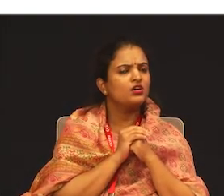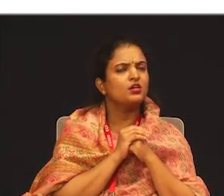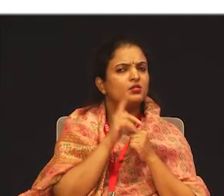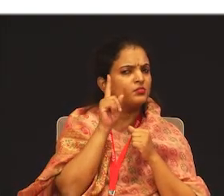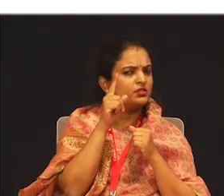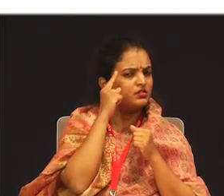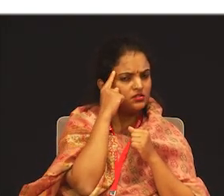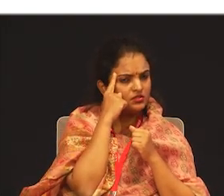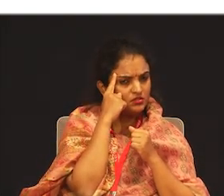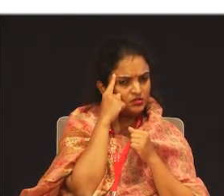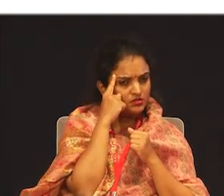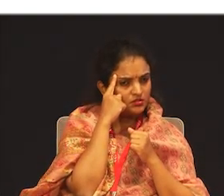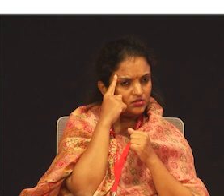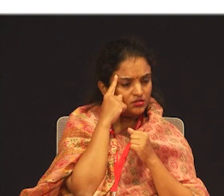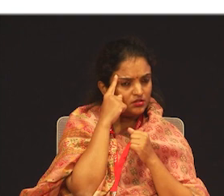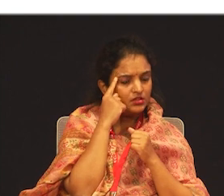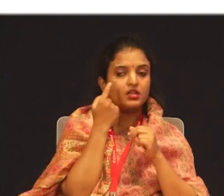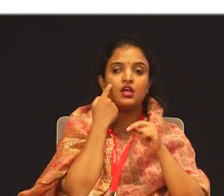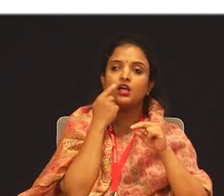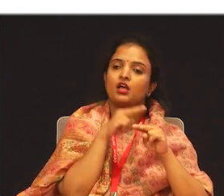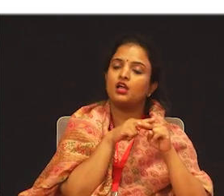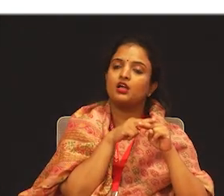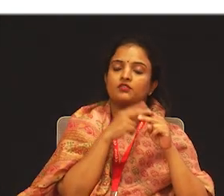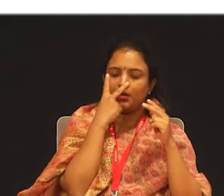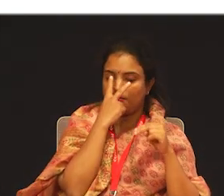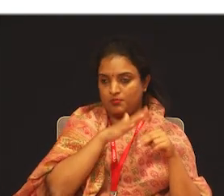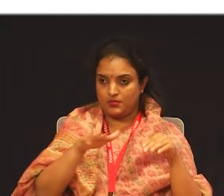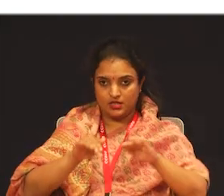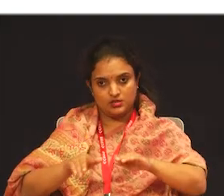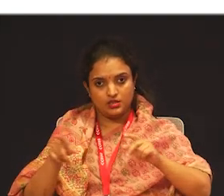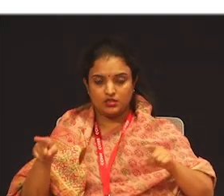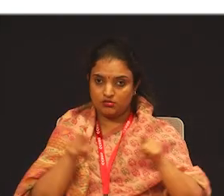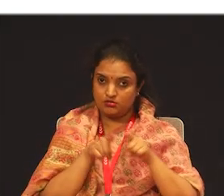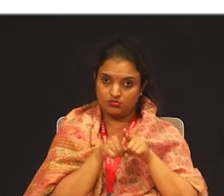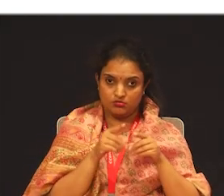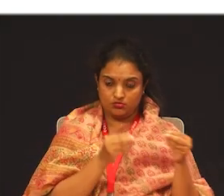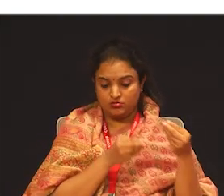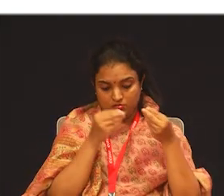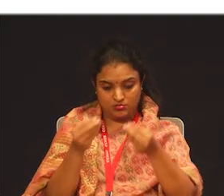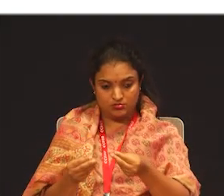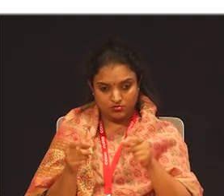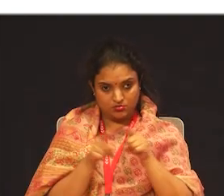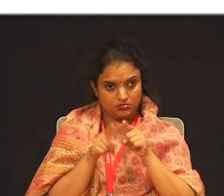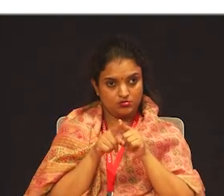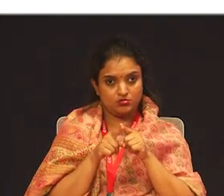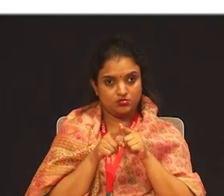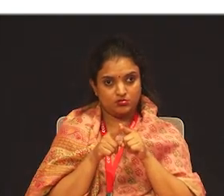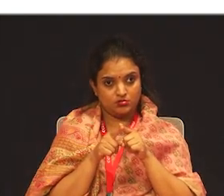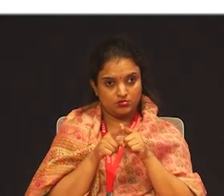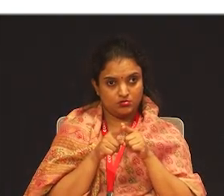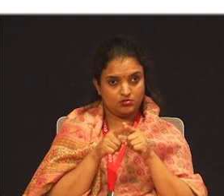think again. If there is a blind child, can we give that blind child pre-measured chemicals?